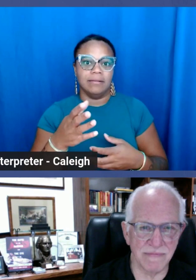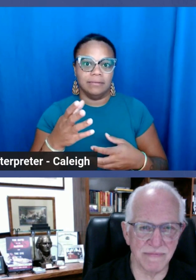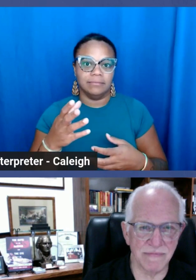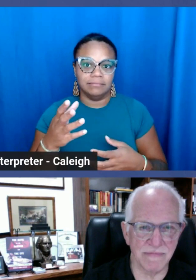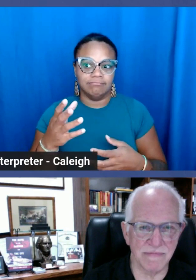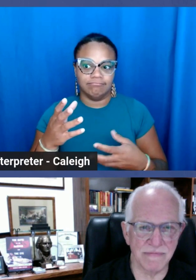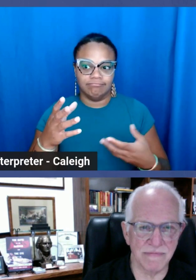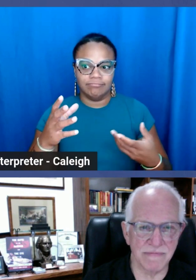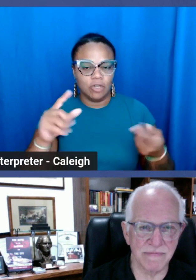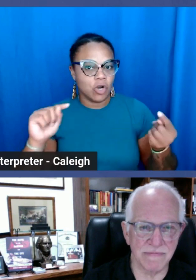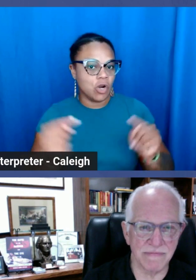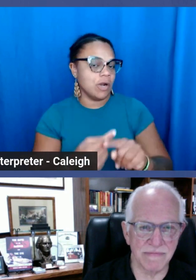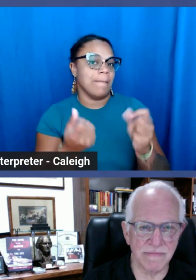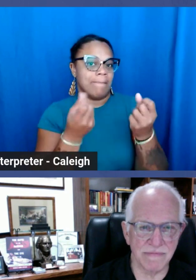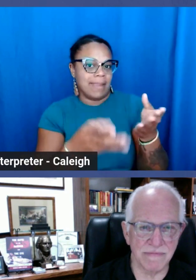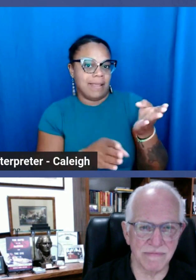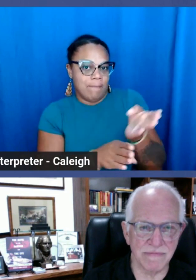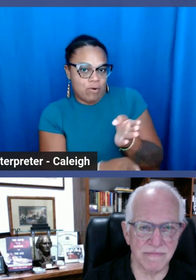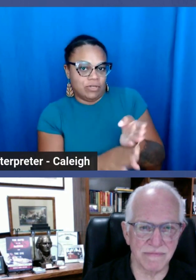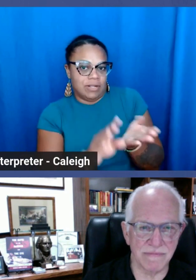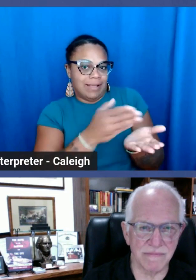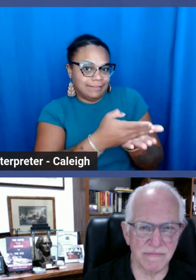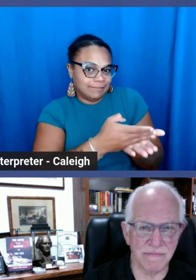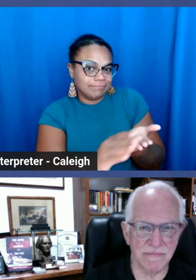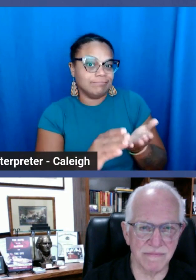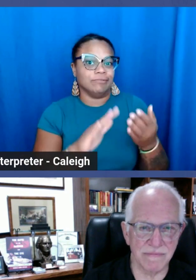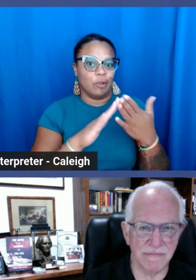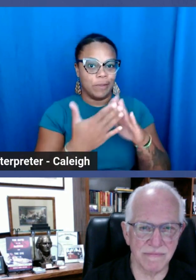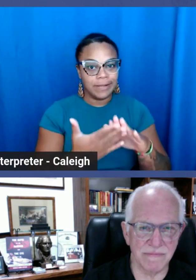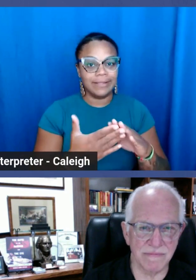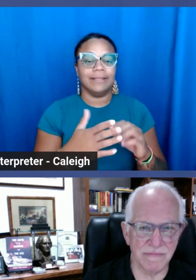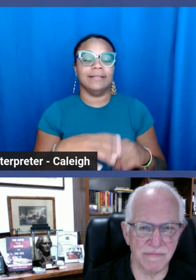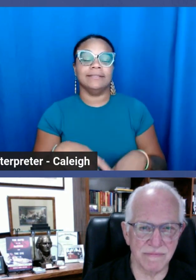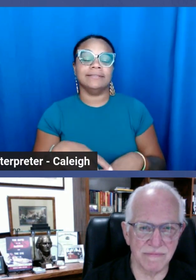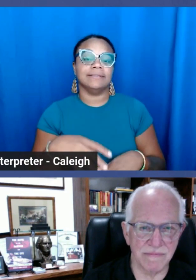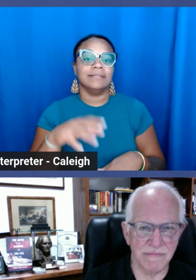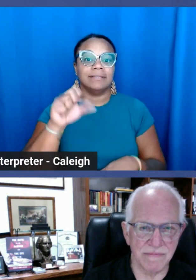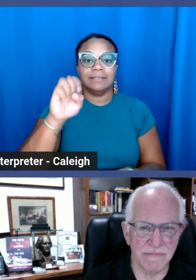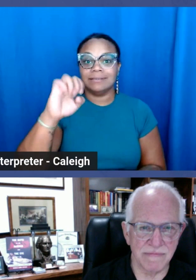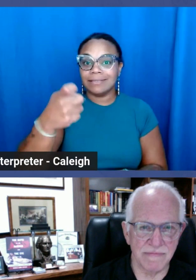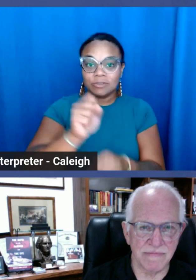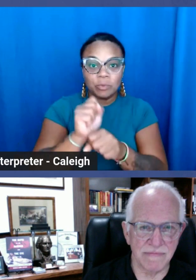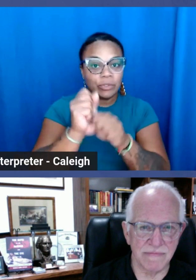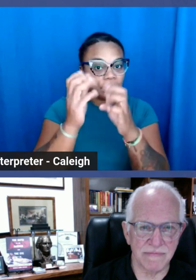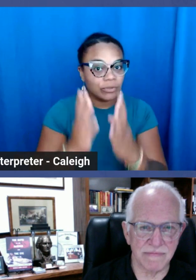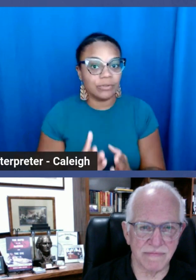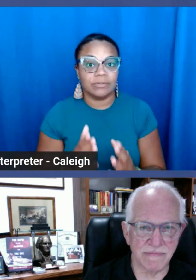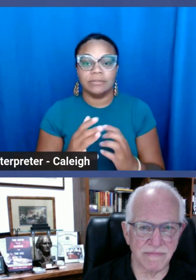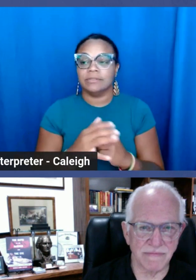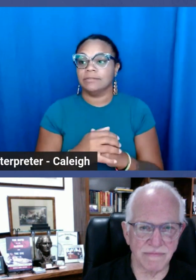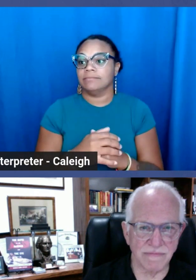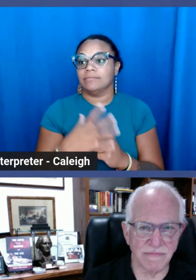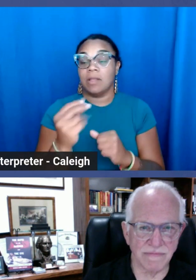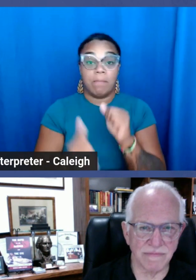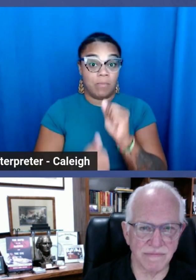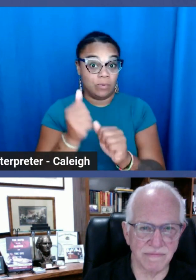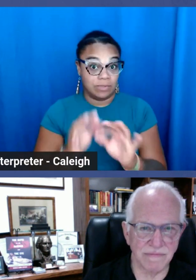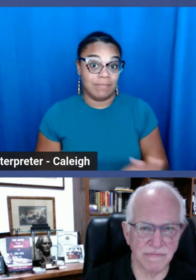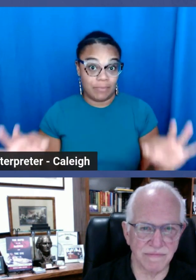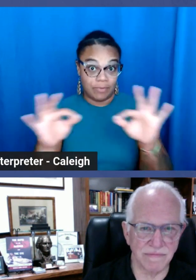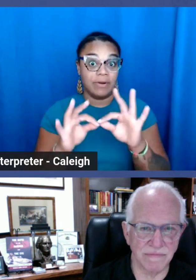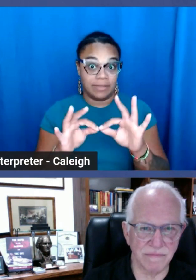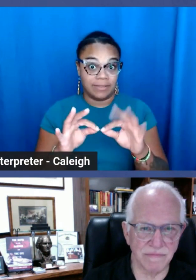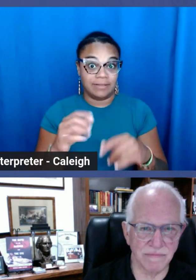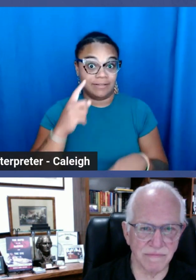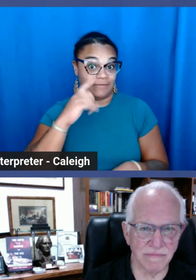for marginalized communities, for sex workers, and most importantly, in the basis for